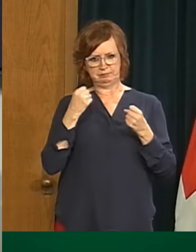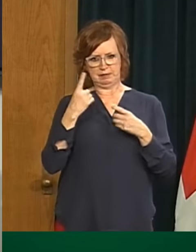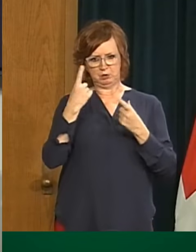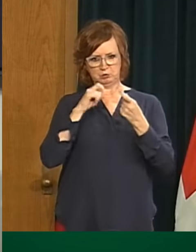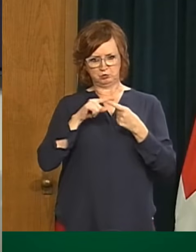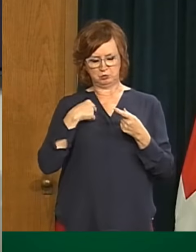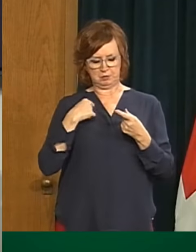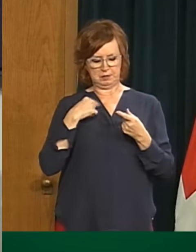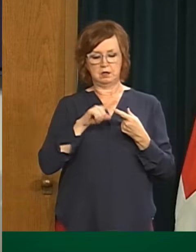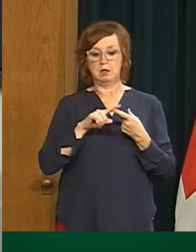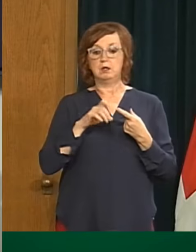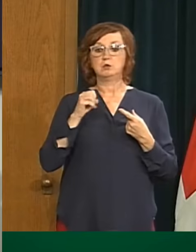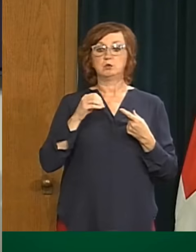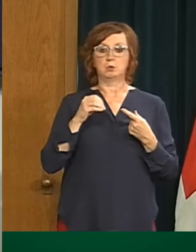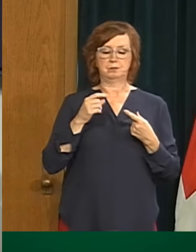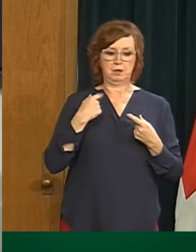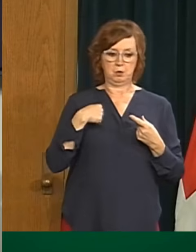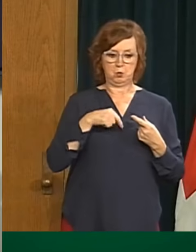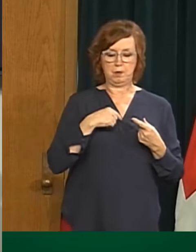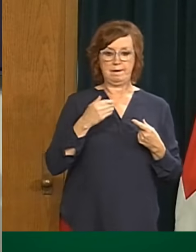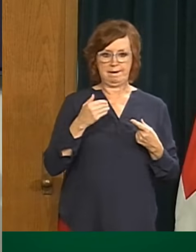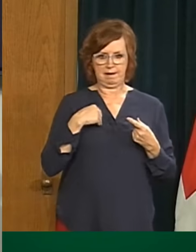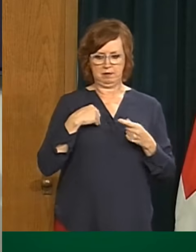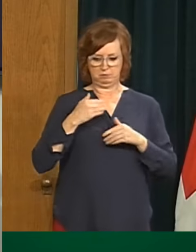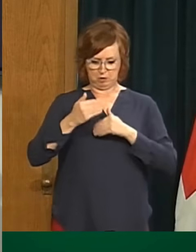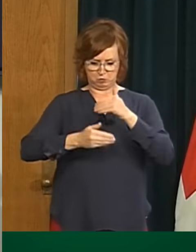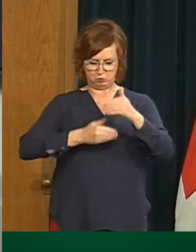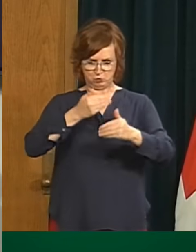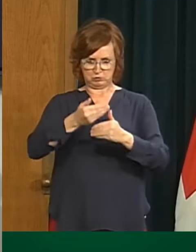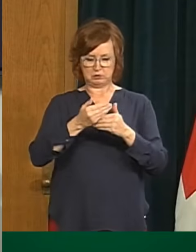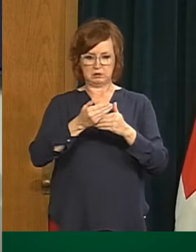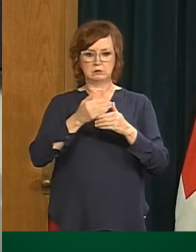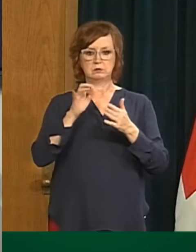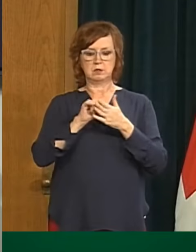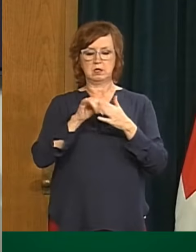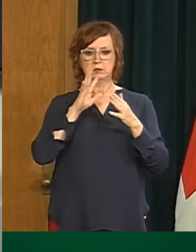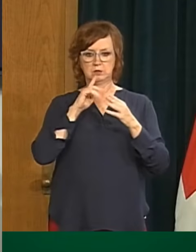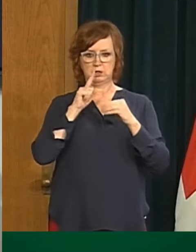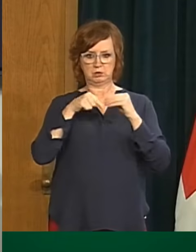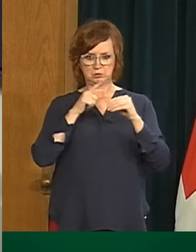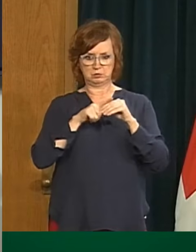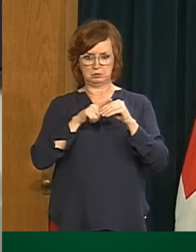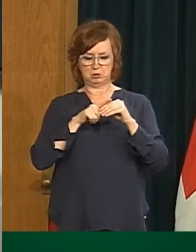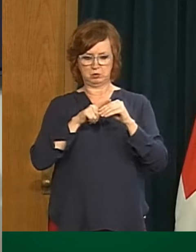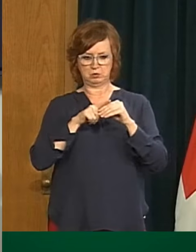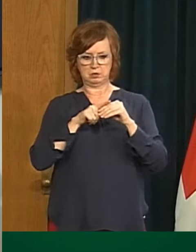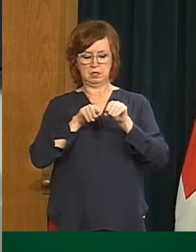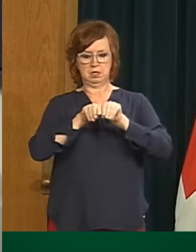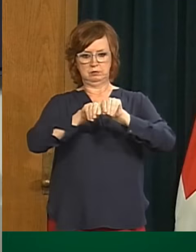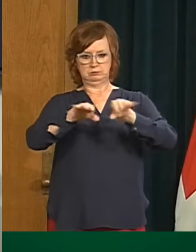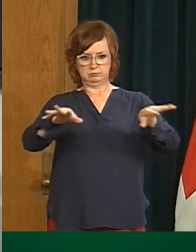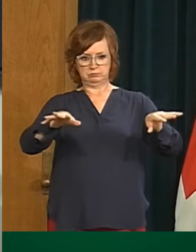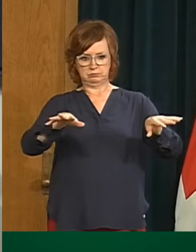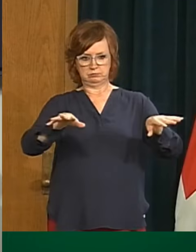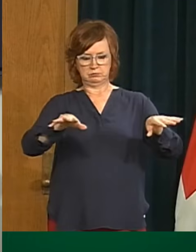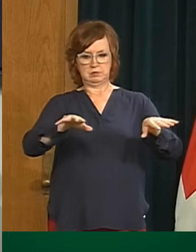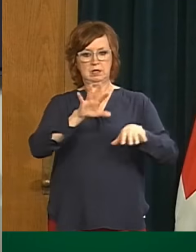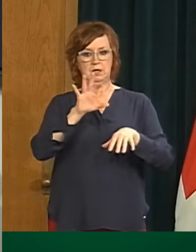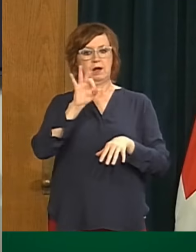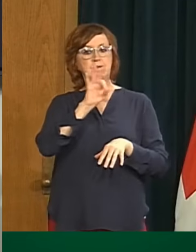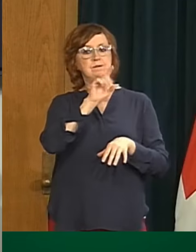what we're really facing is we have a process for outbreak notification that's built on a traditional model of flu, and COVID is a completely different